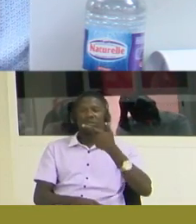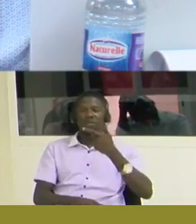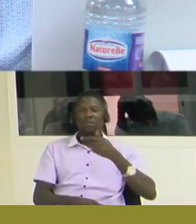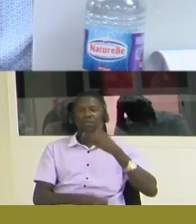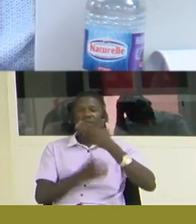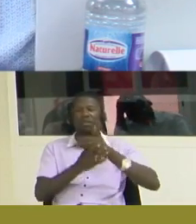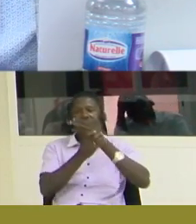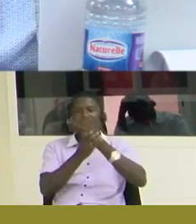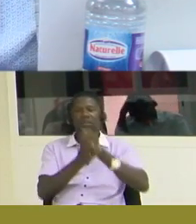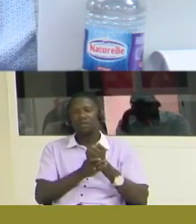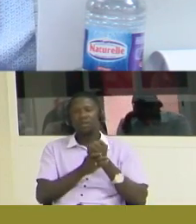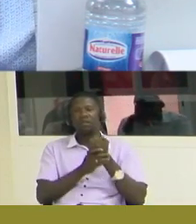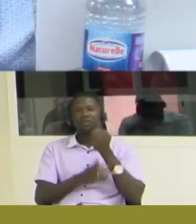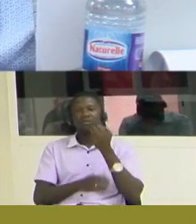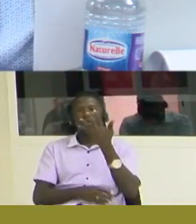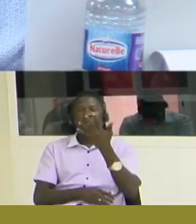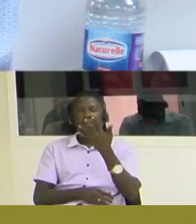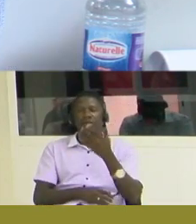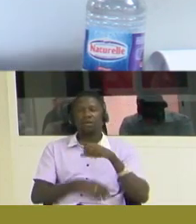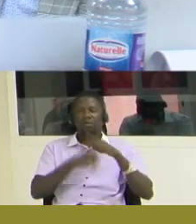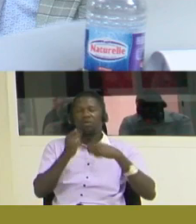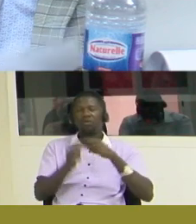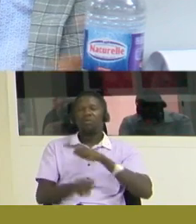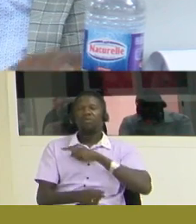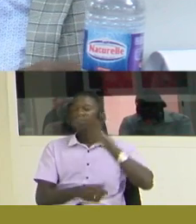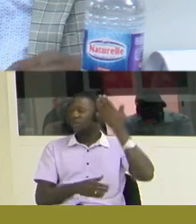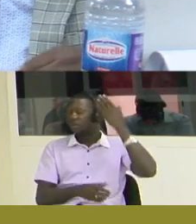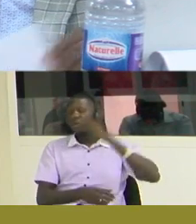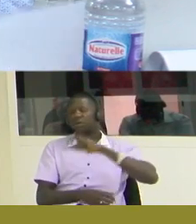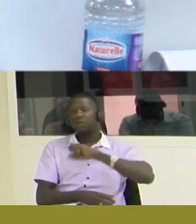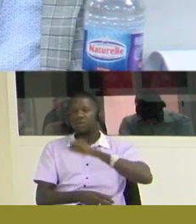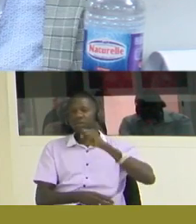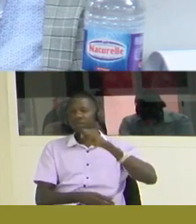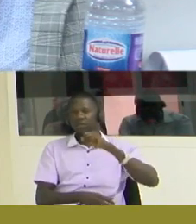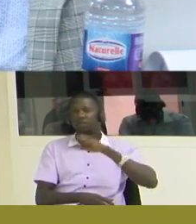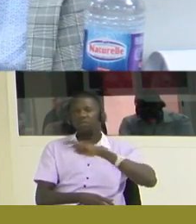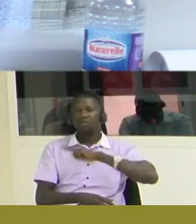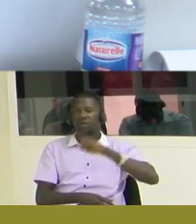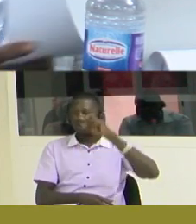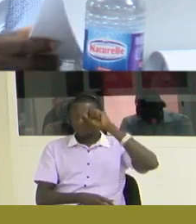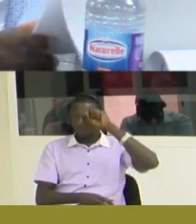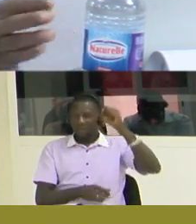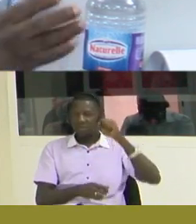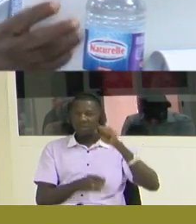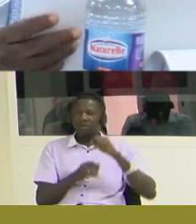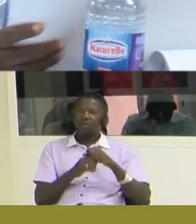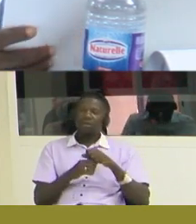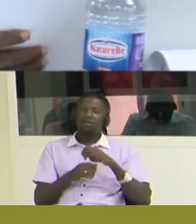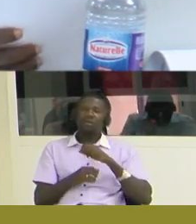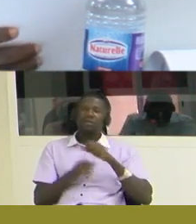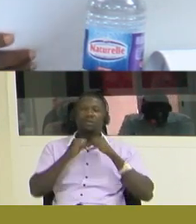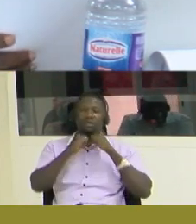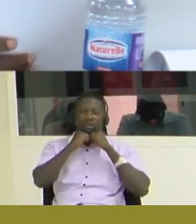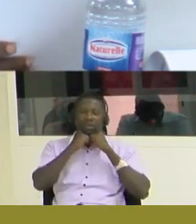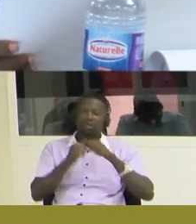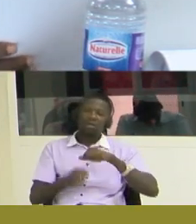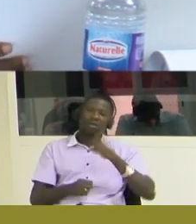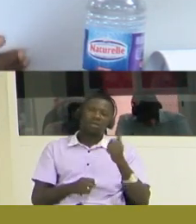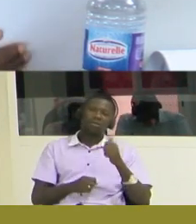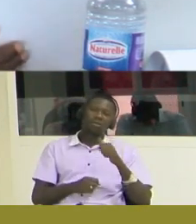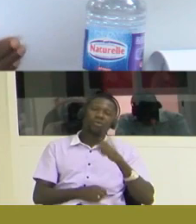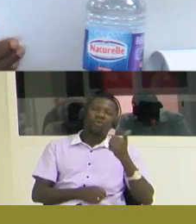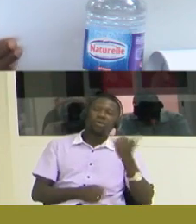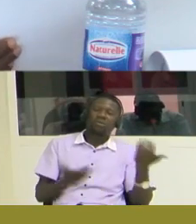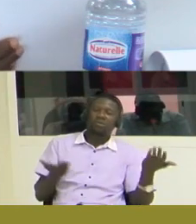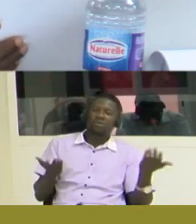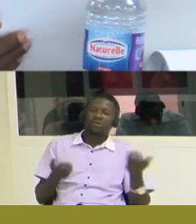former vice chairman senator Bailey and others and on page